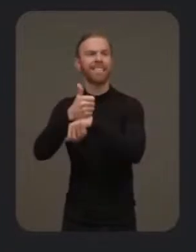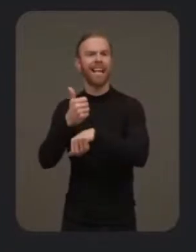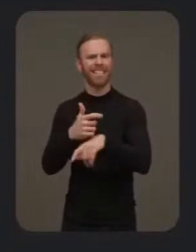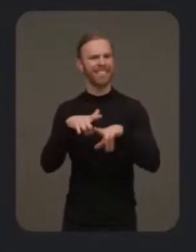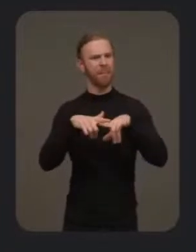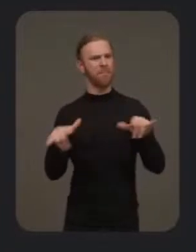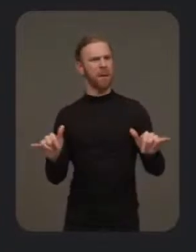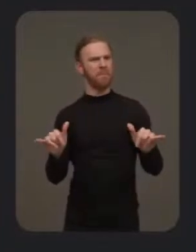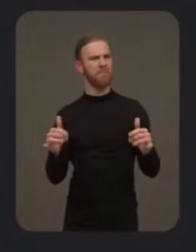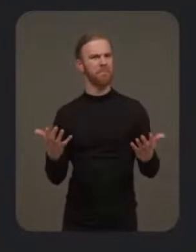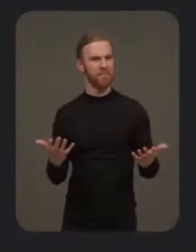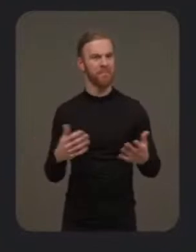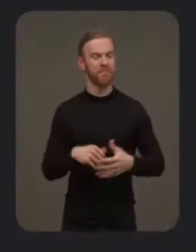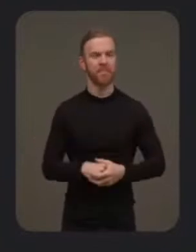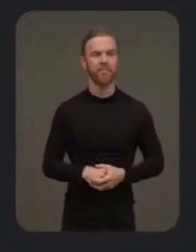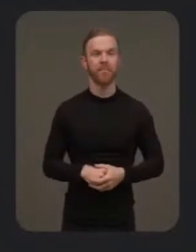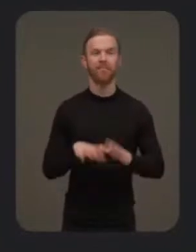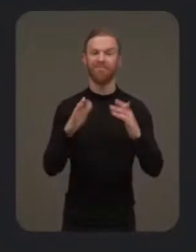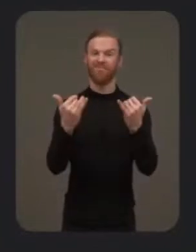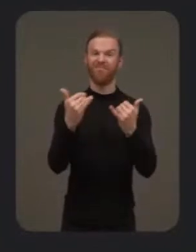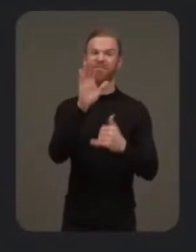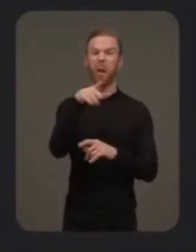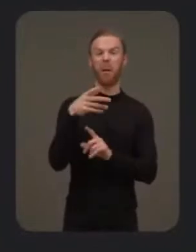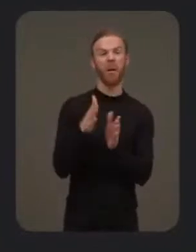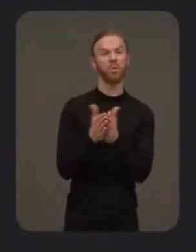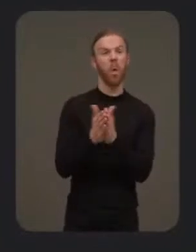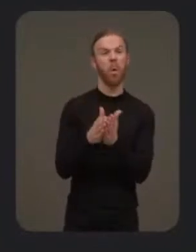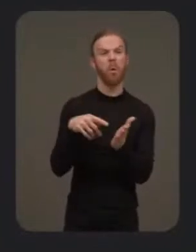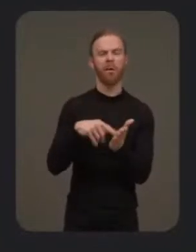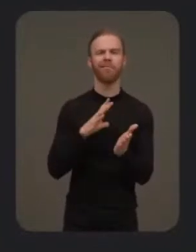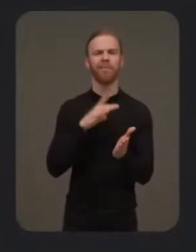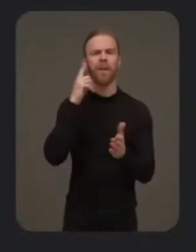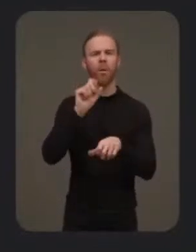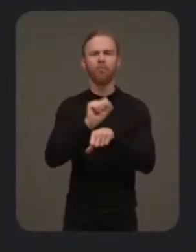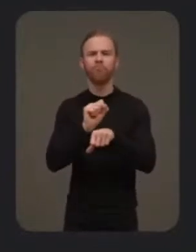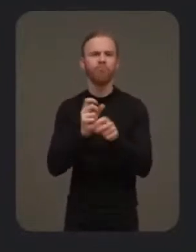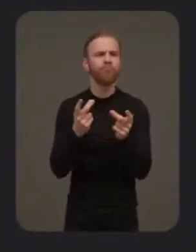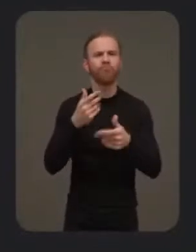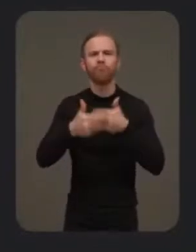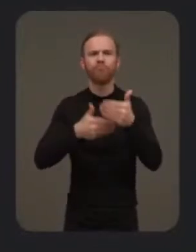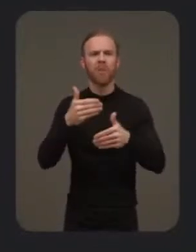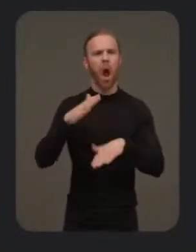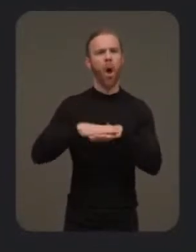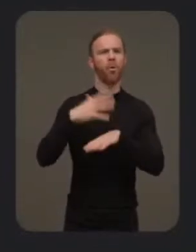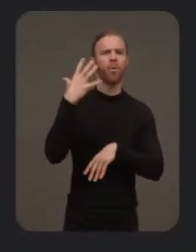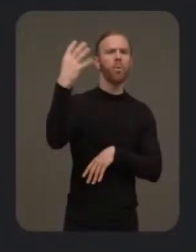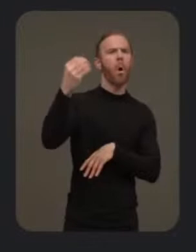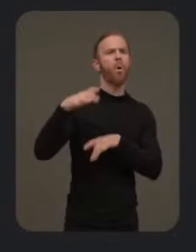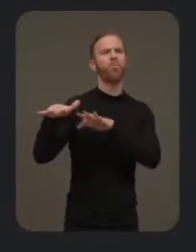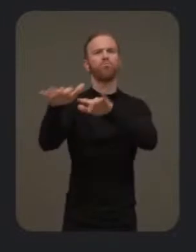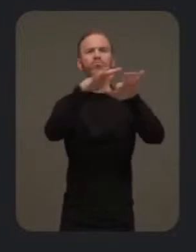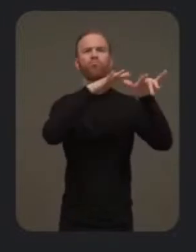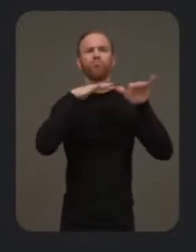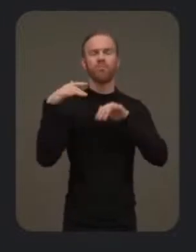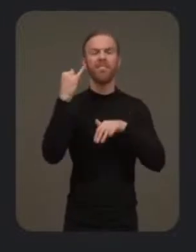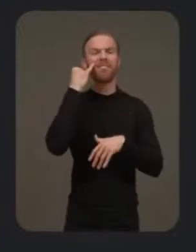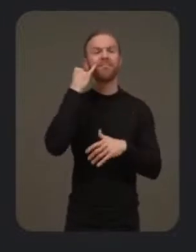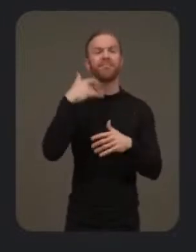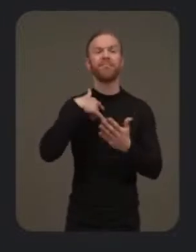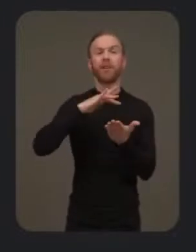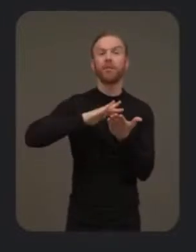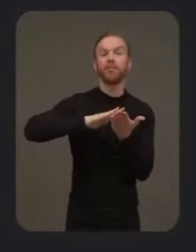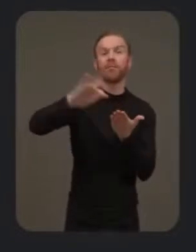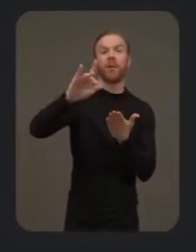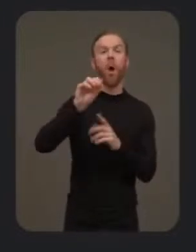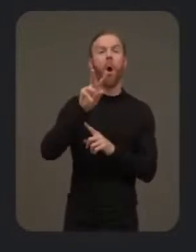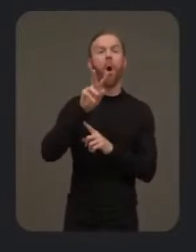Now, Pixel Fold is great for productivity on the go. And if I swipe up into Overview, you'll notice that